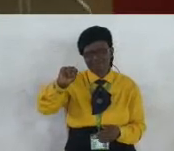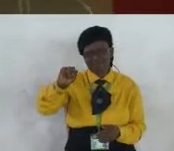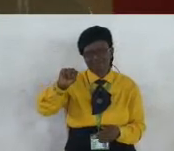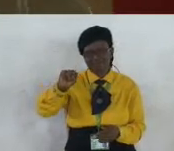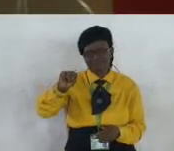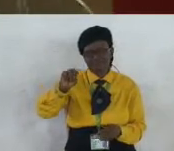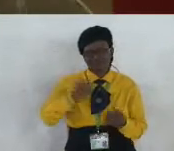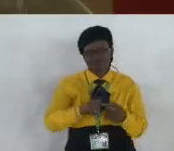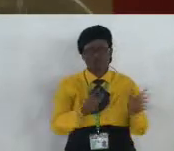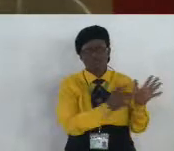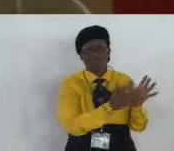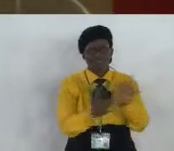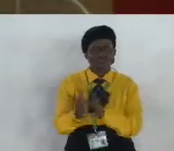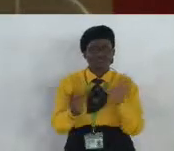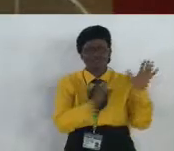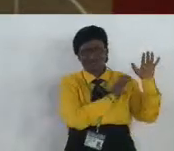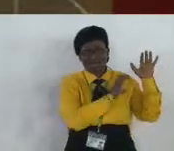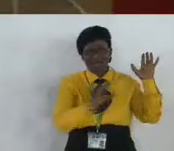to Jesus Christ.